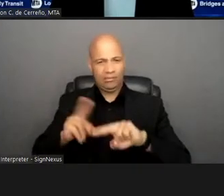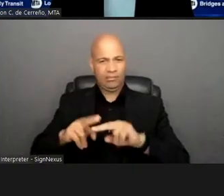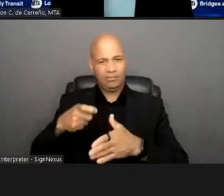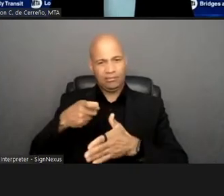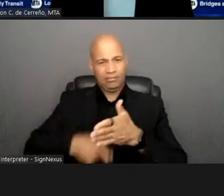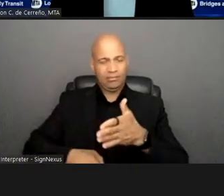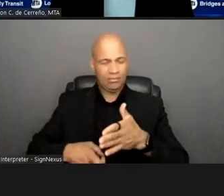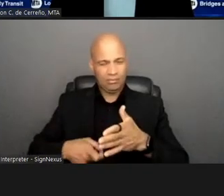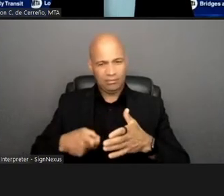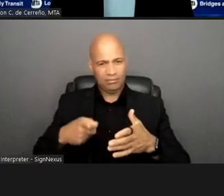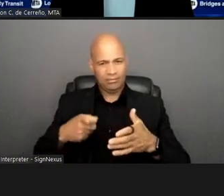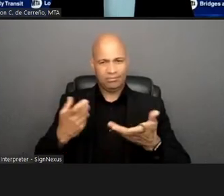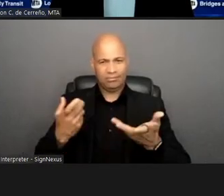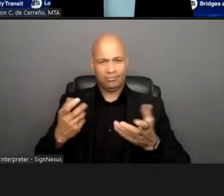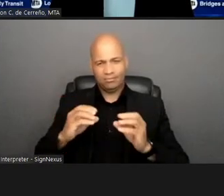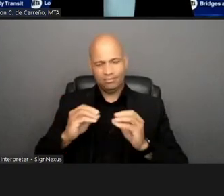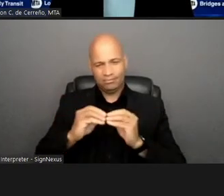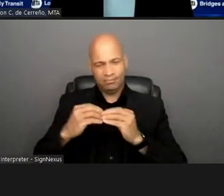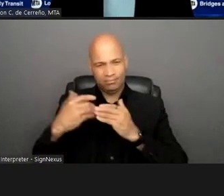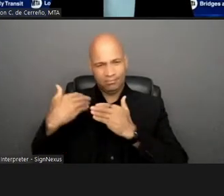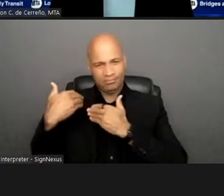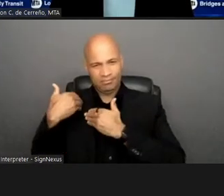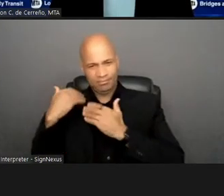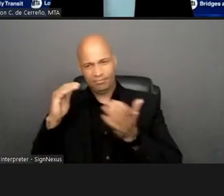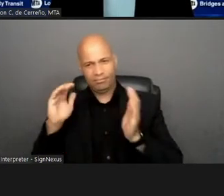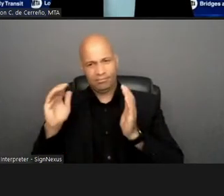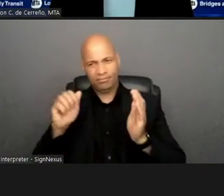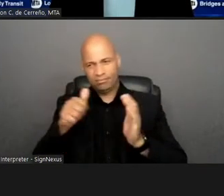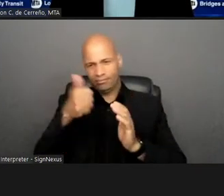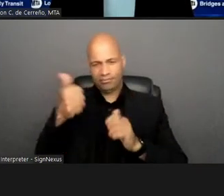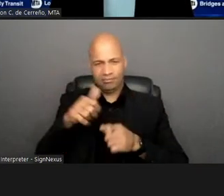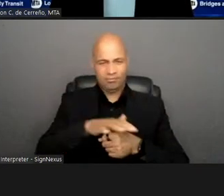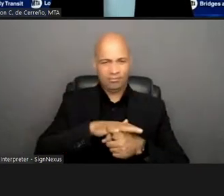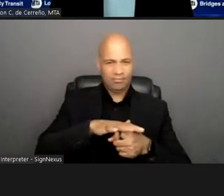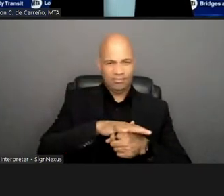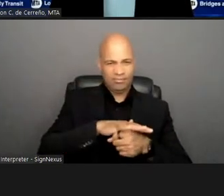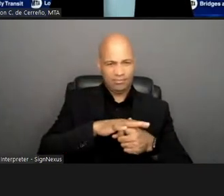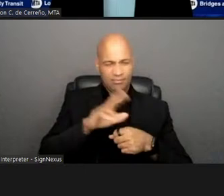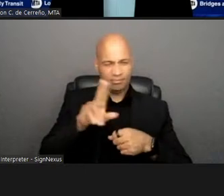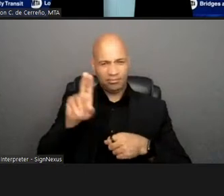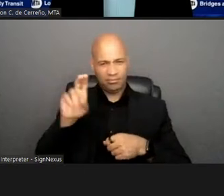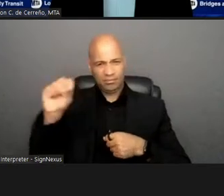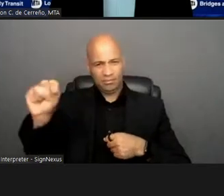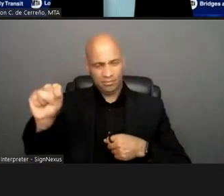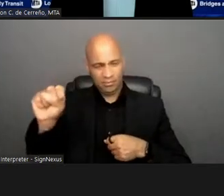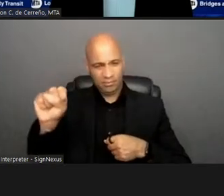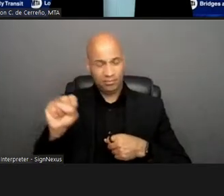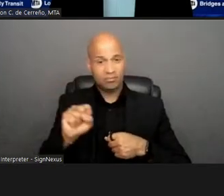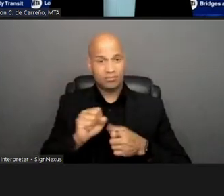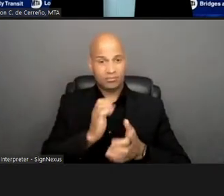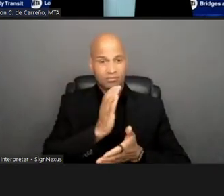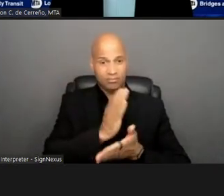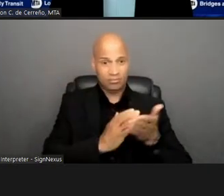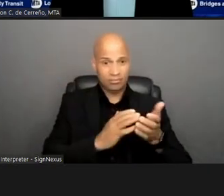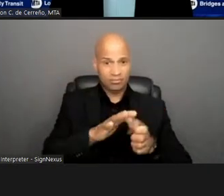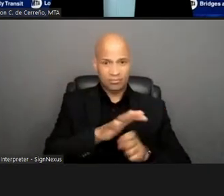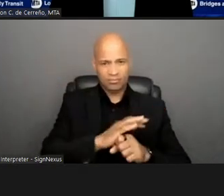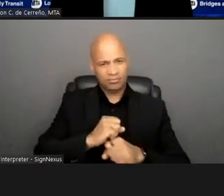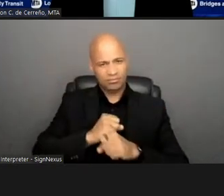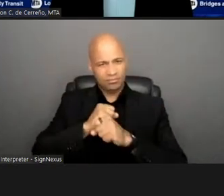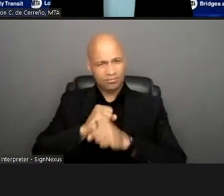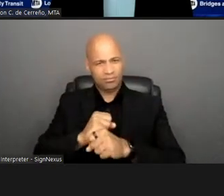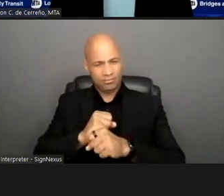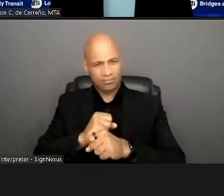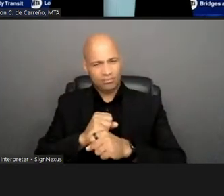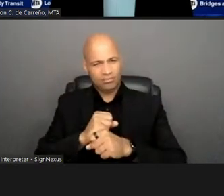unlike any other locality in the United States many municipalities give tax incentives for the businesses to open but